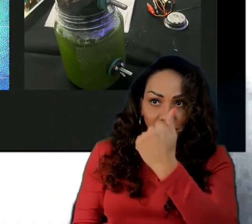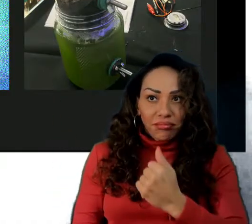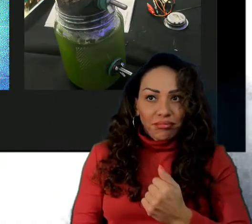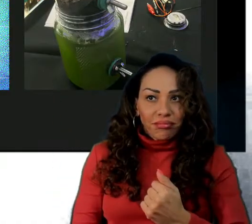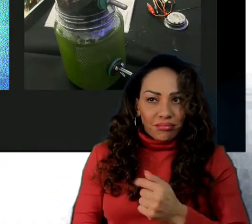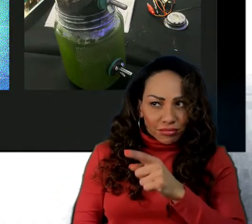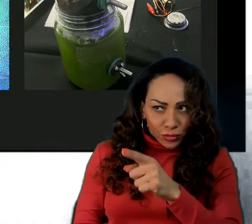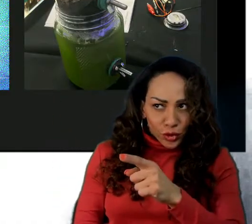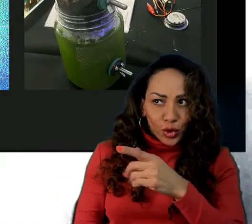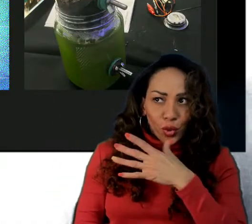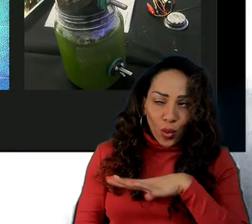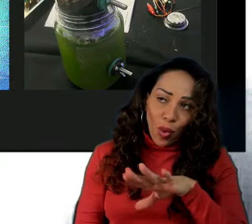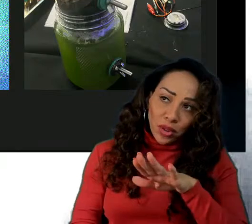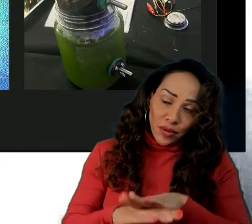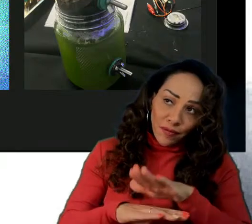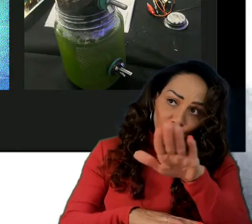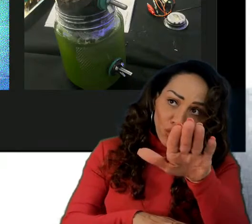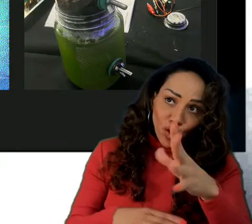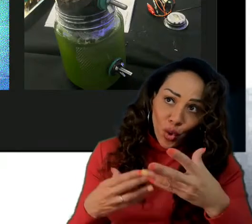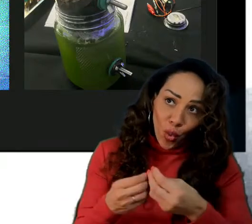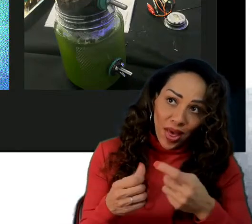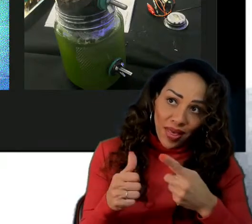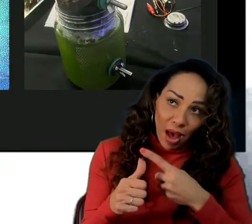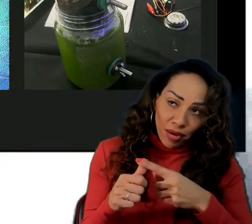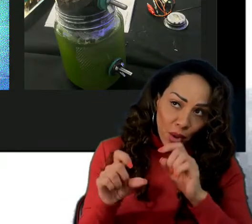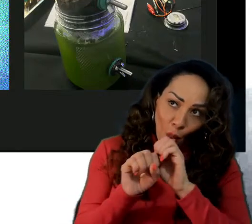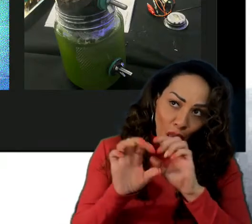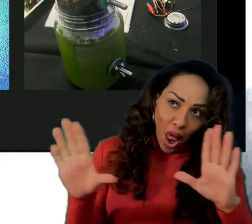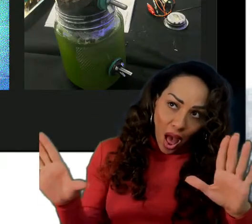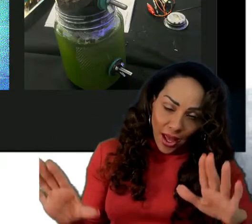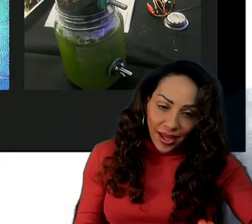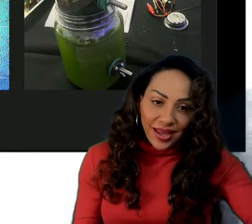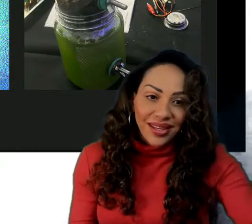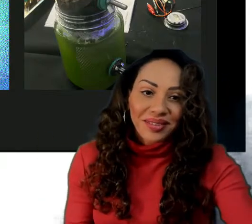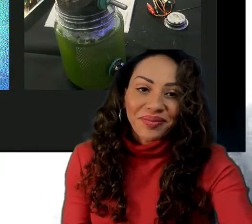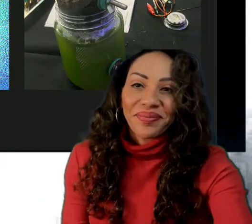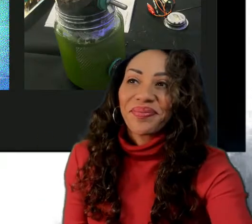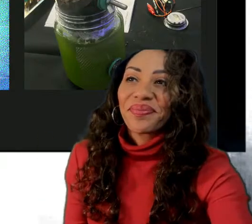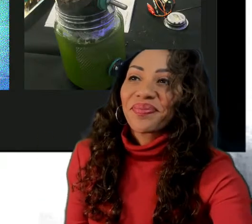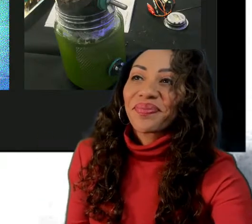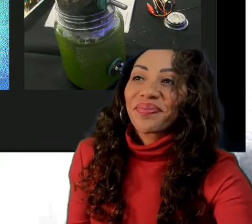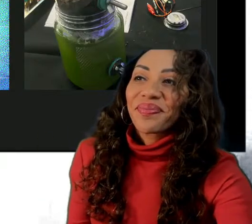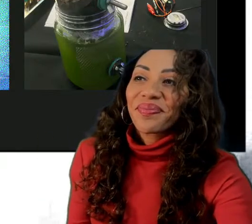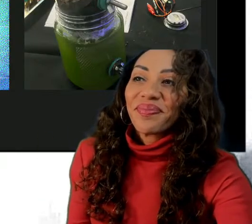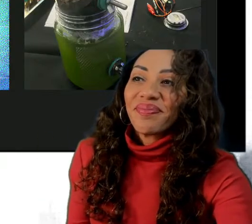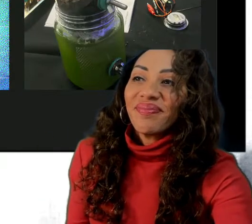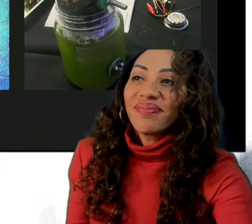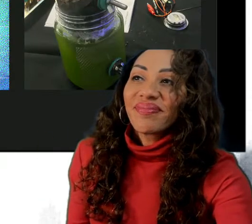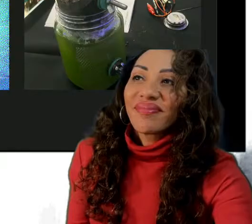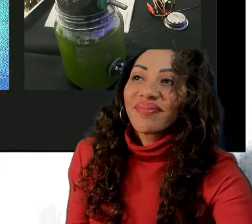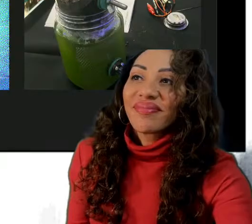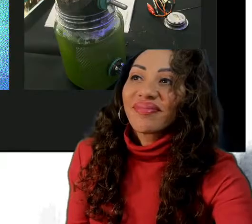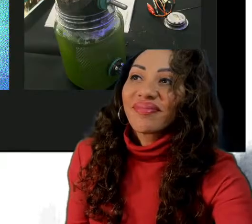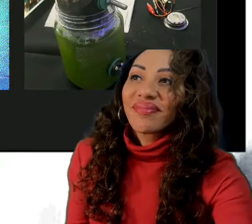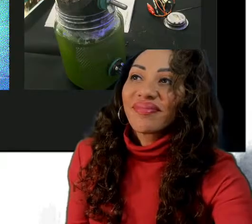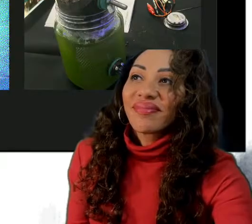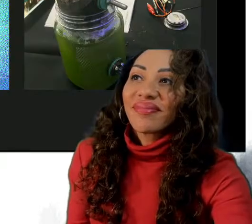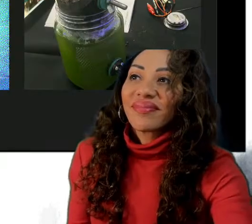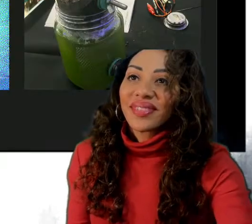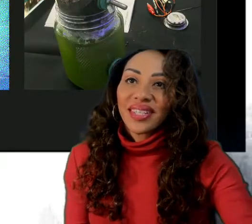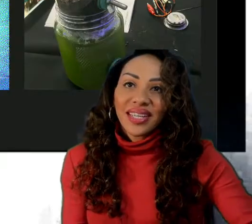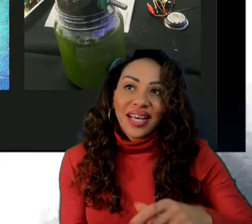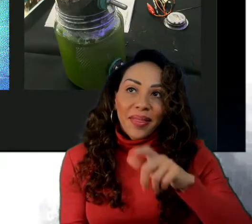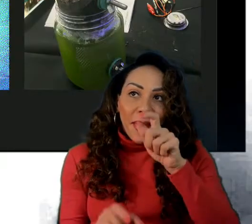have a future with algae. And then also our friends in the Biodesign Collective came and run a workshop on